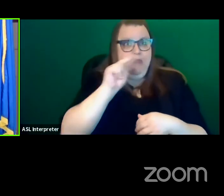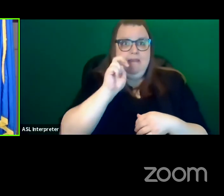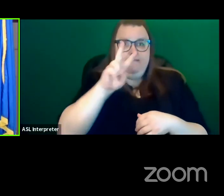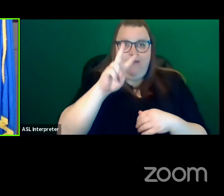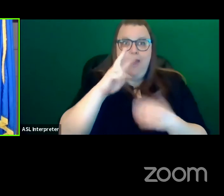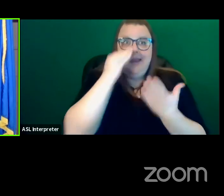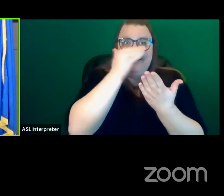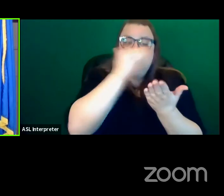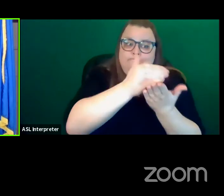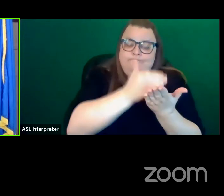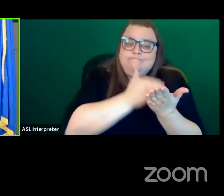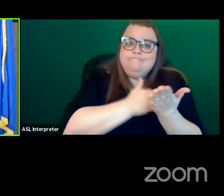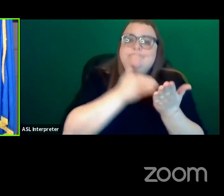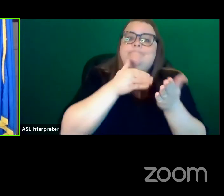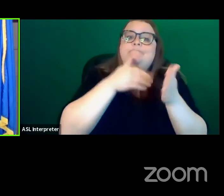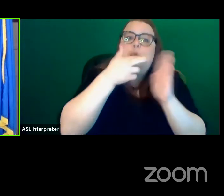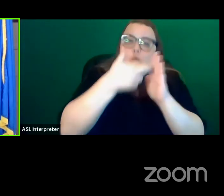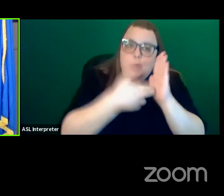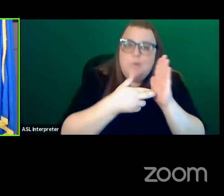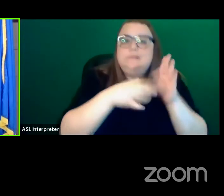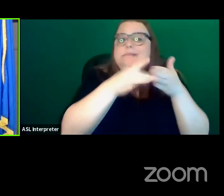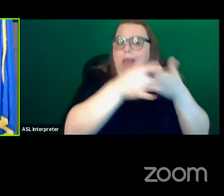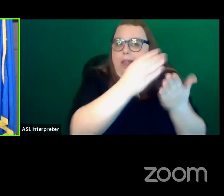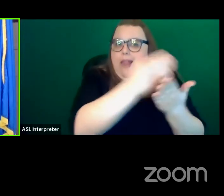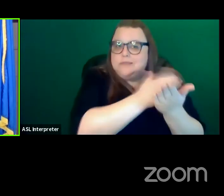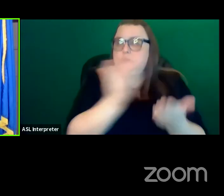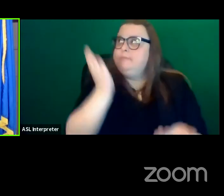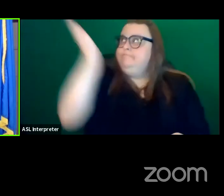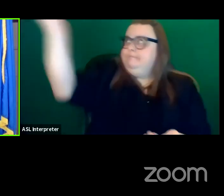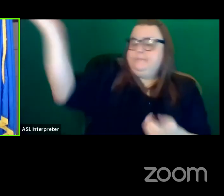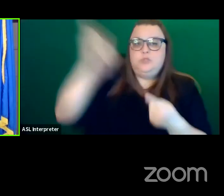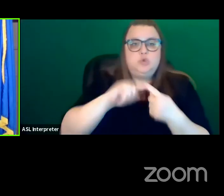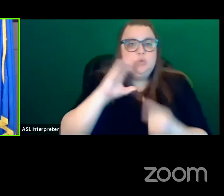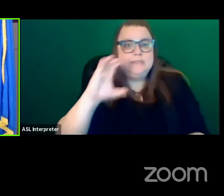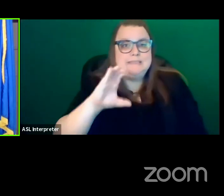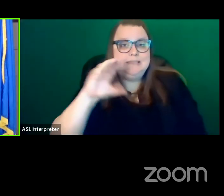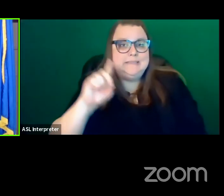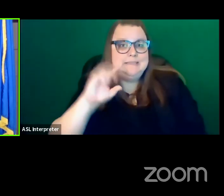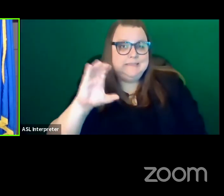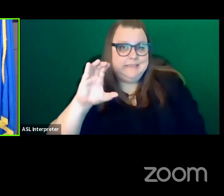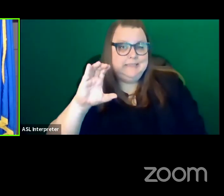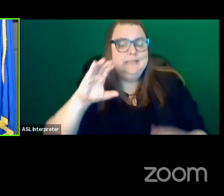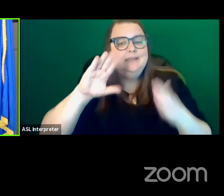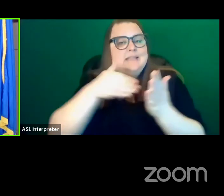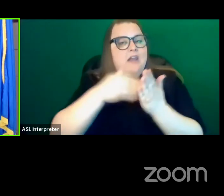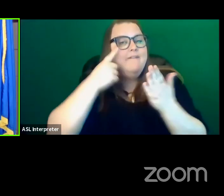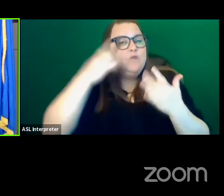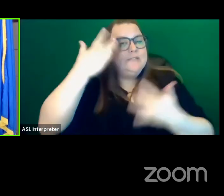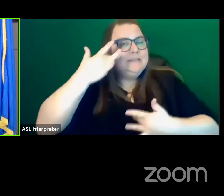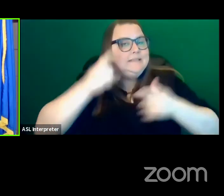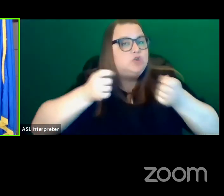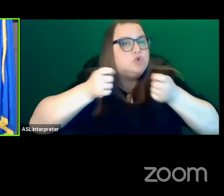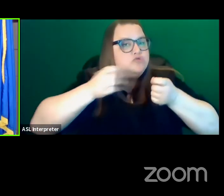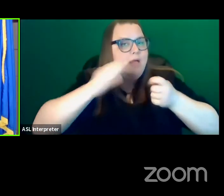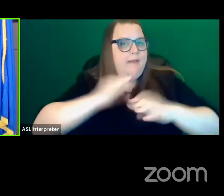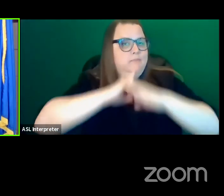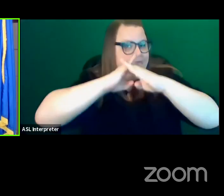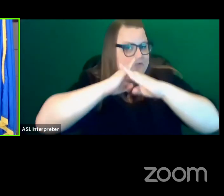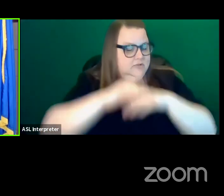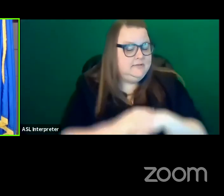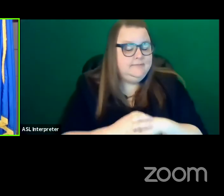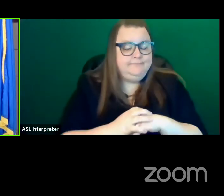planning to the Center for Disease Control and Prevention, referred to as the CDC. Since then, the planning